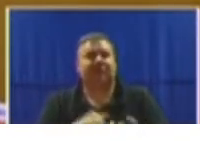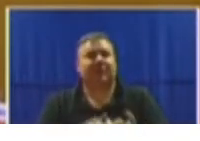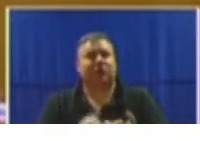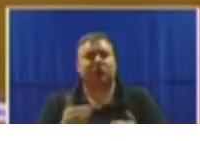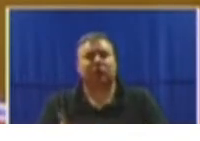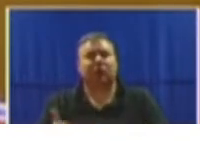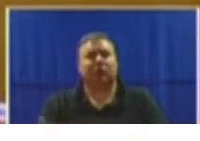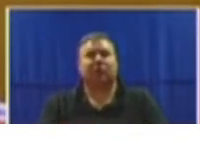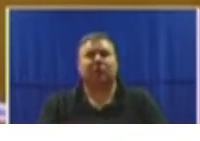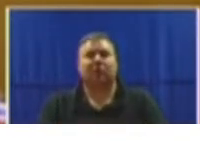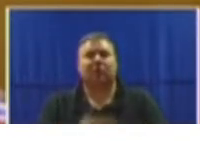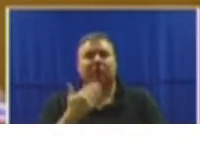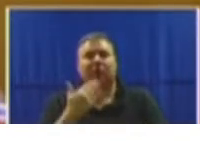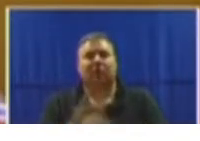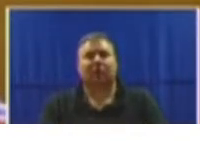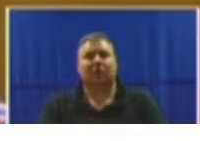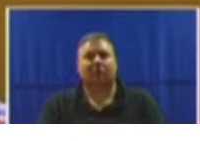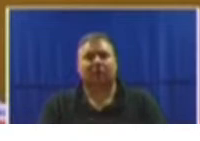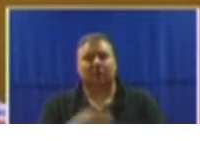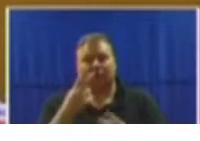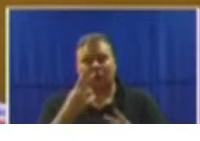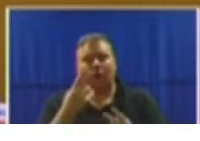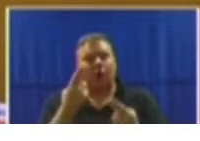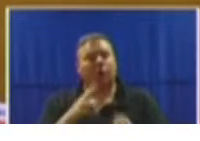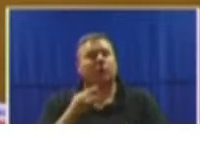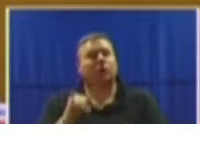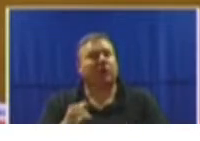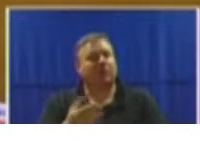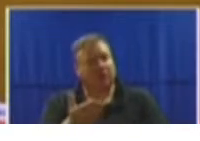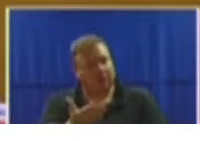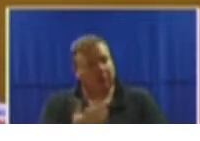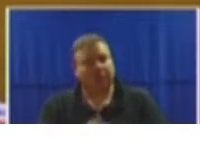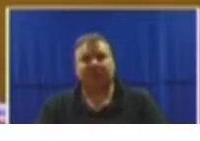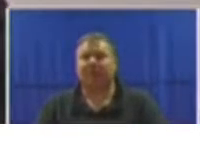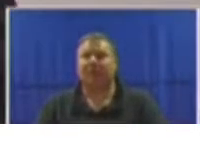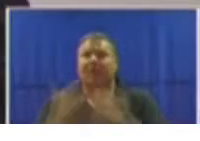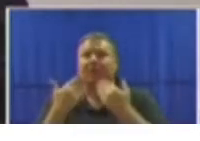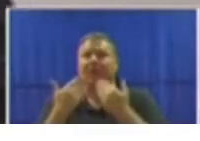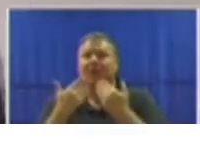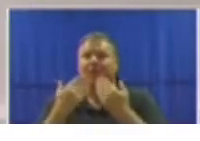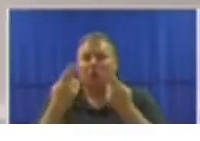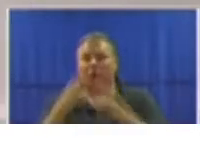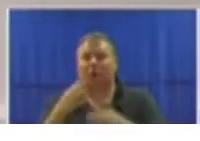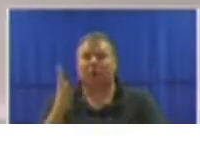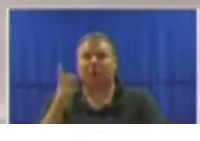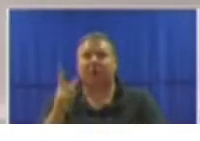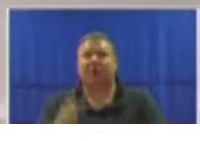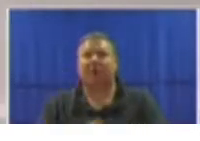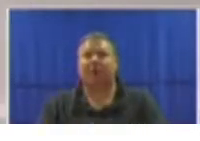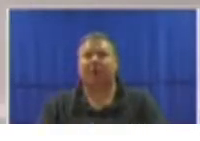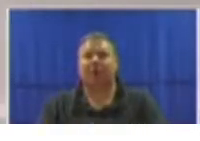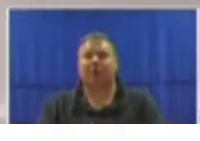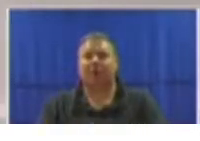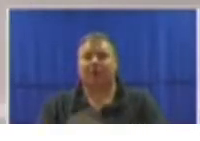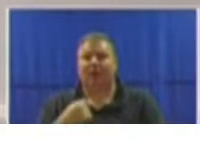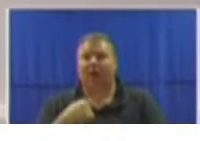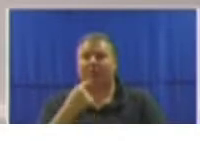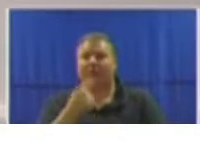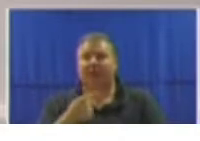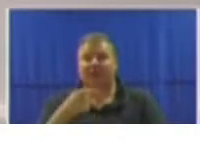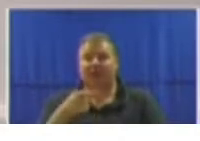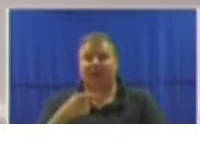you. Honorable Kyanki, please finish what you were saying. Thank you, Honorable Speaker. I was saying that in the middle of